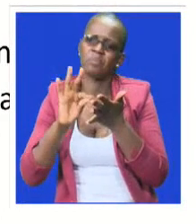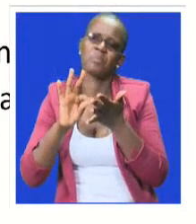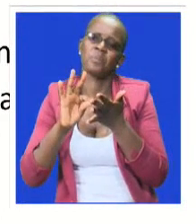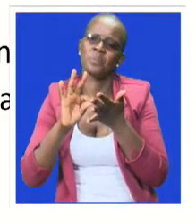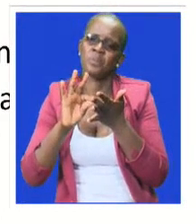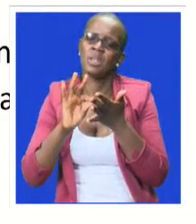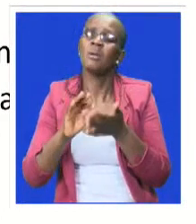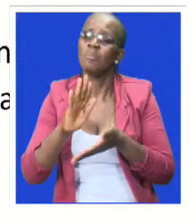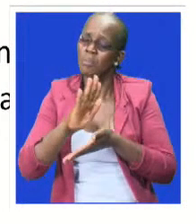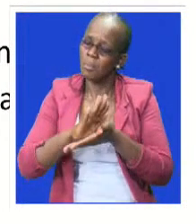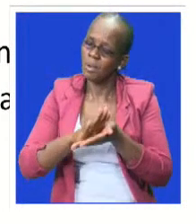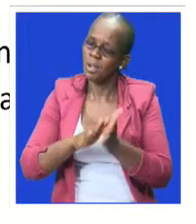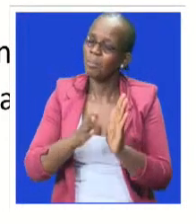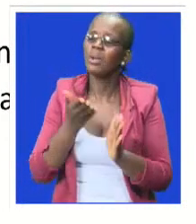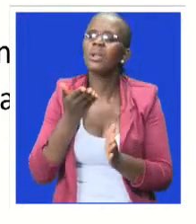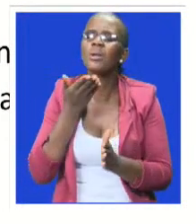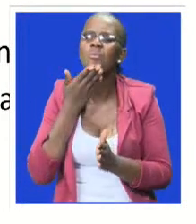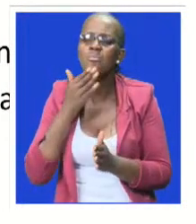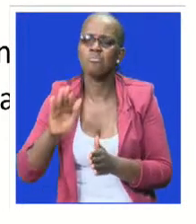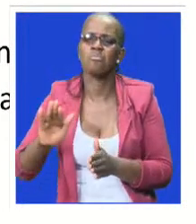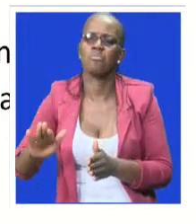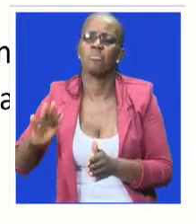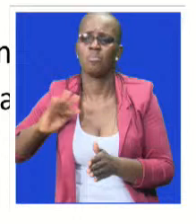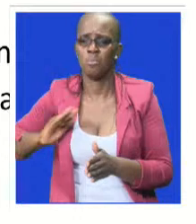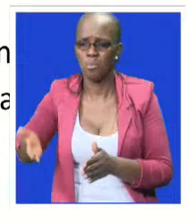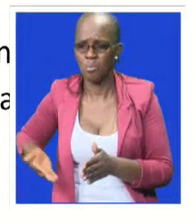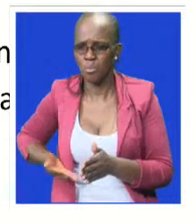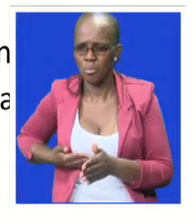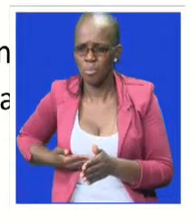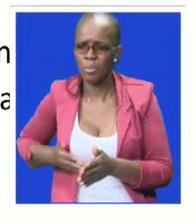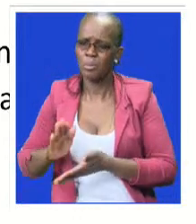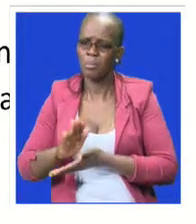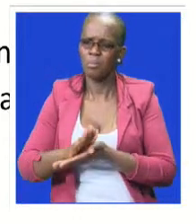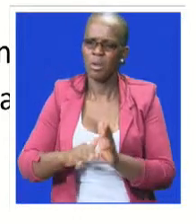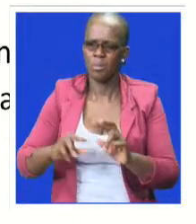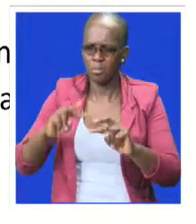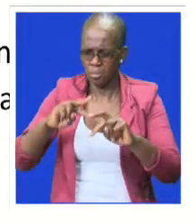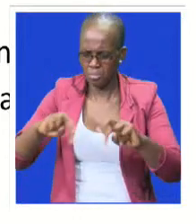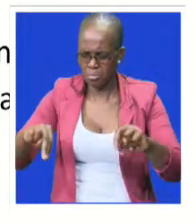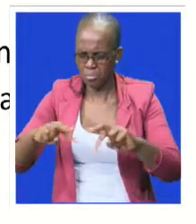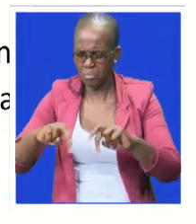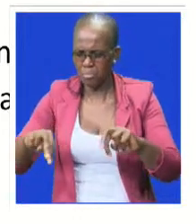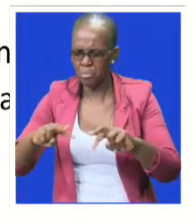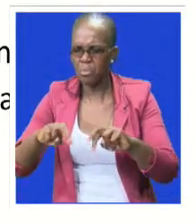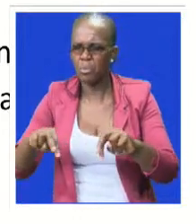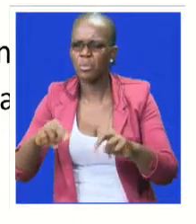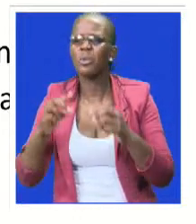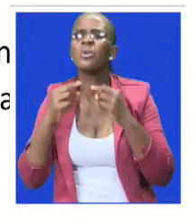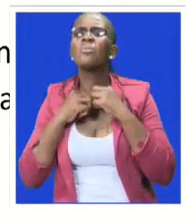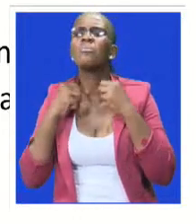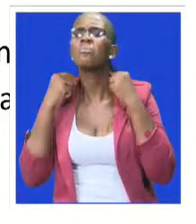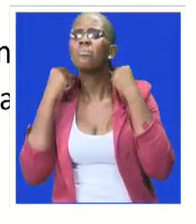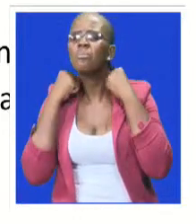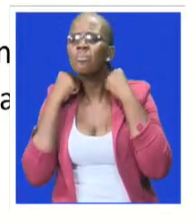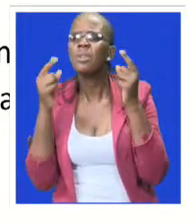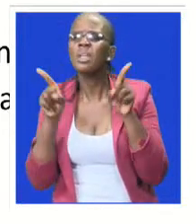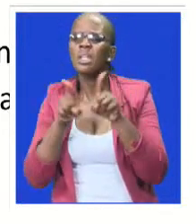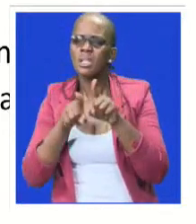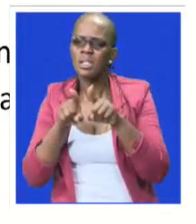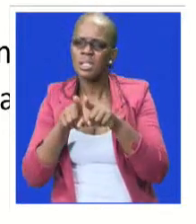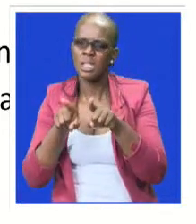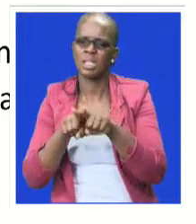decorating themselves. And from the skins of the animals that they hunted, they make blankets and